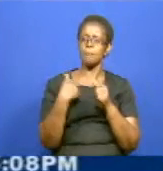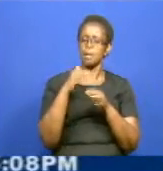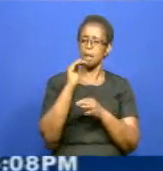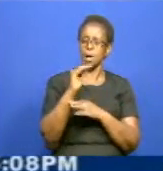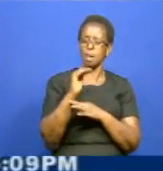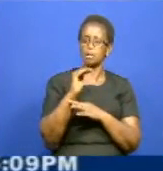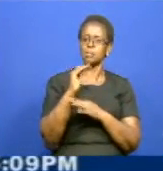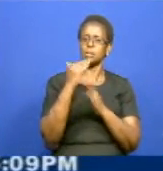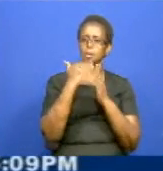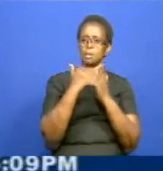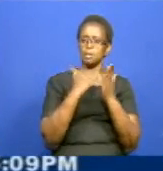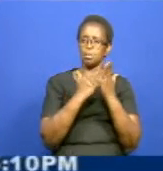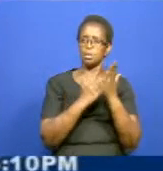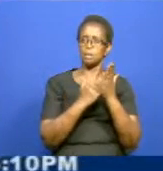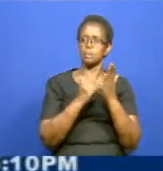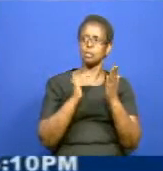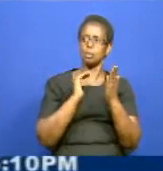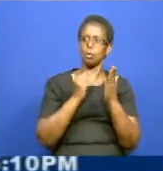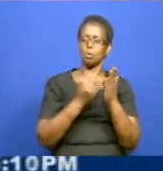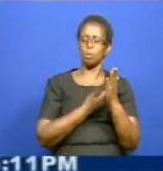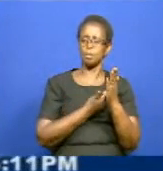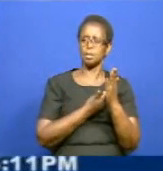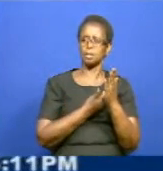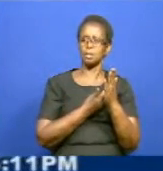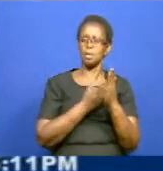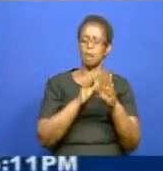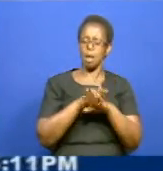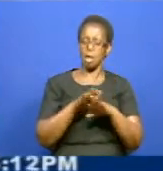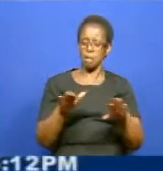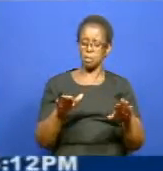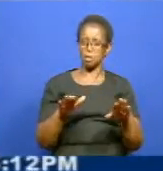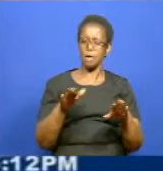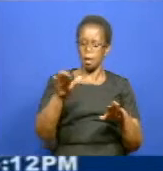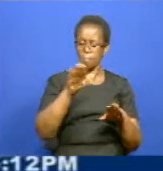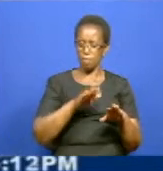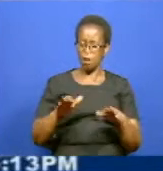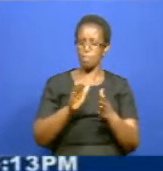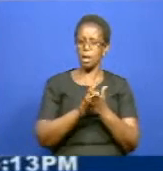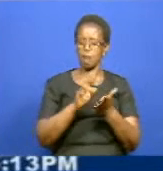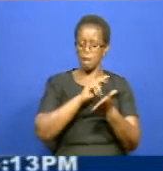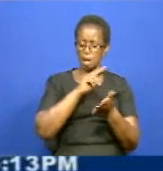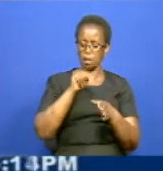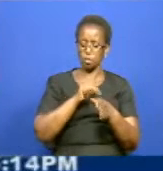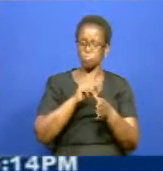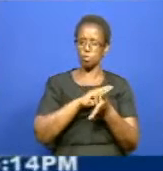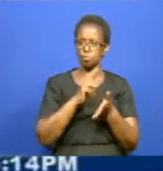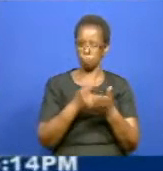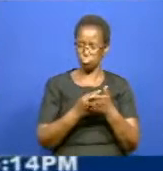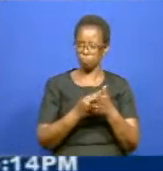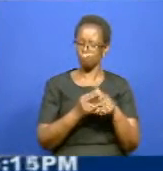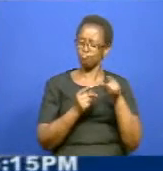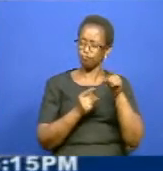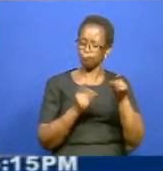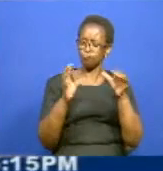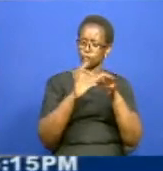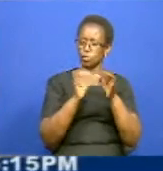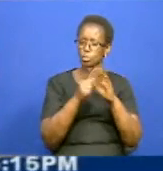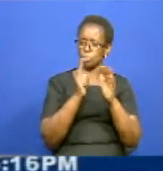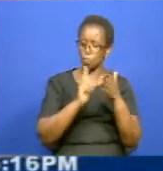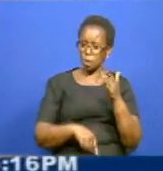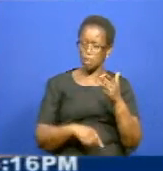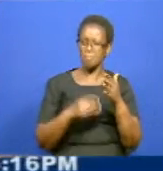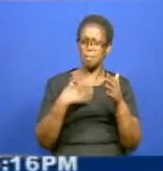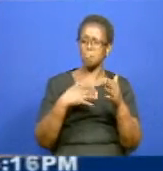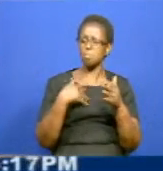Lands, Environment, and Natural Resources regarding displacement of squatters from Hidabu area in